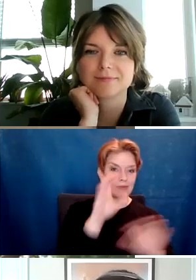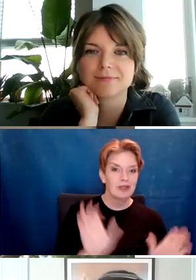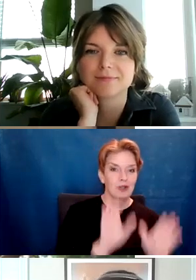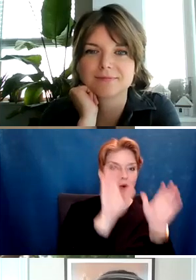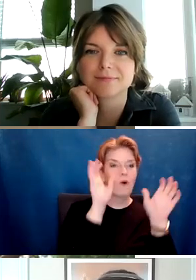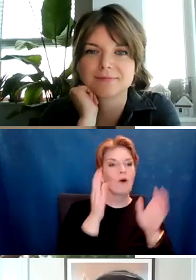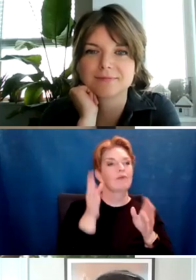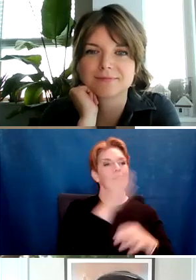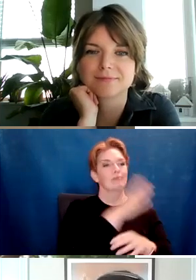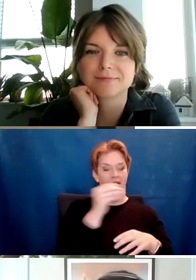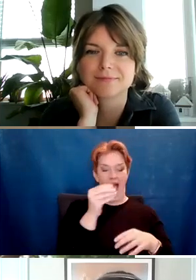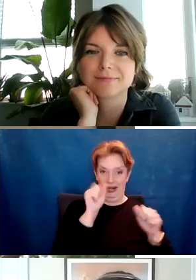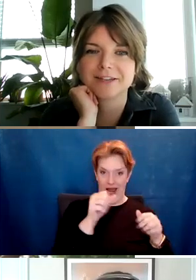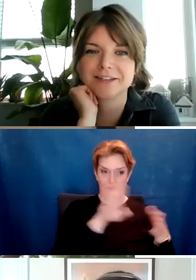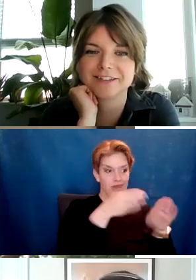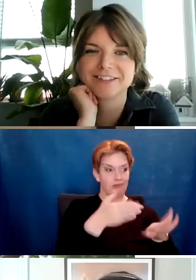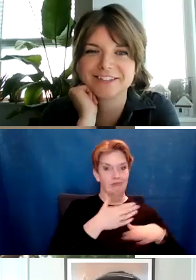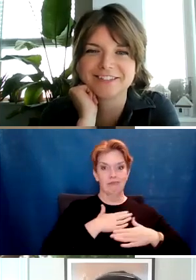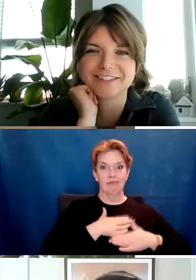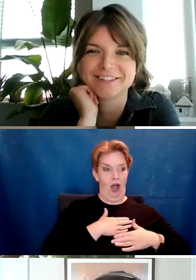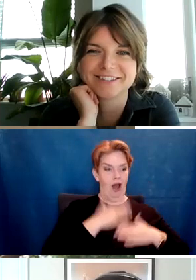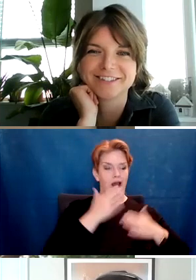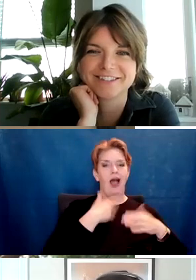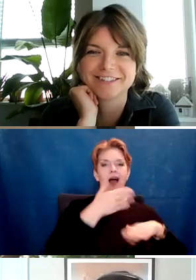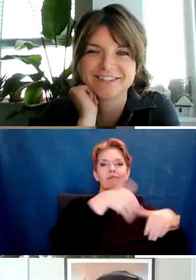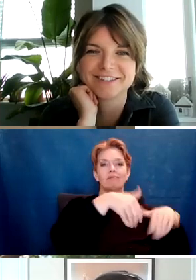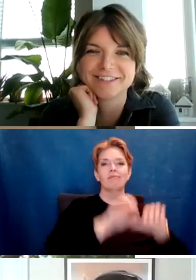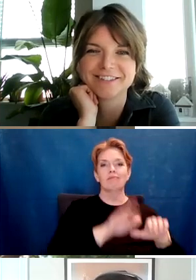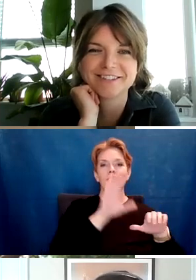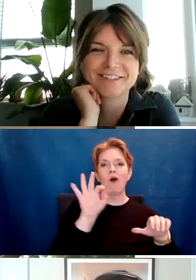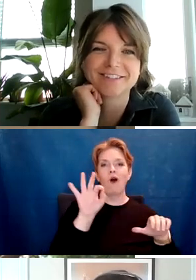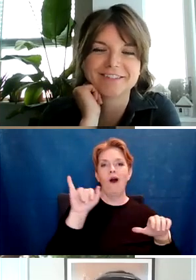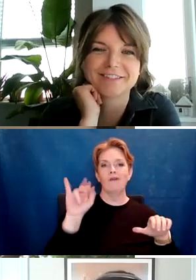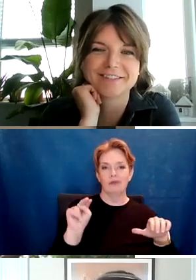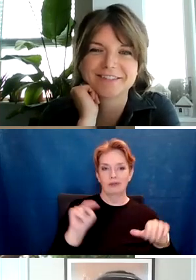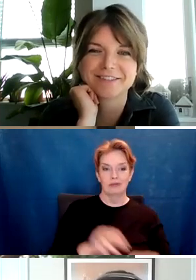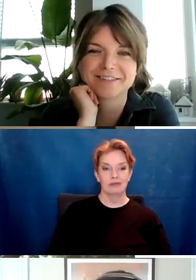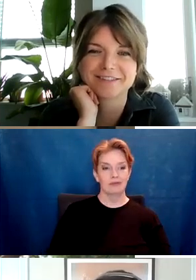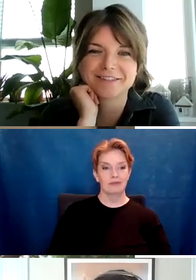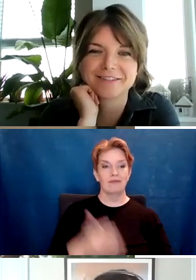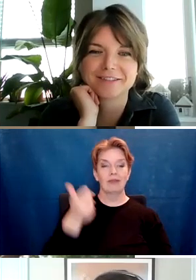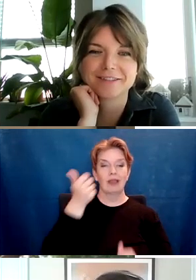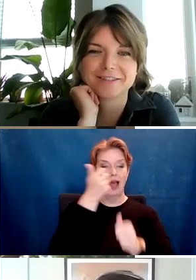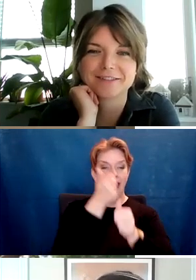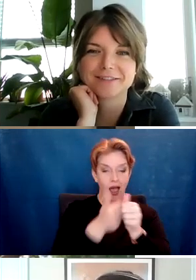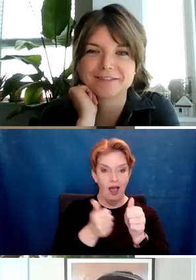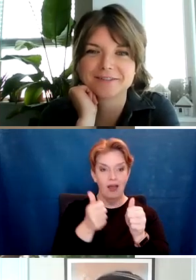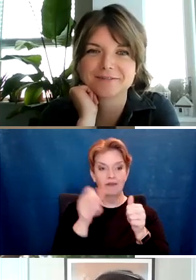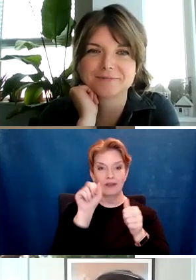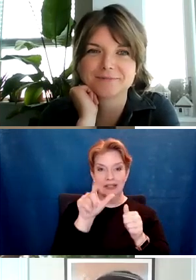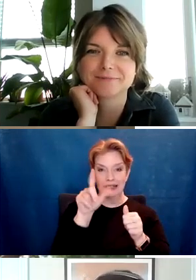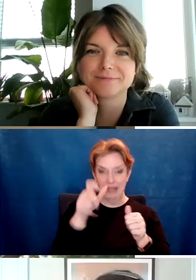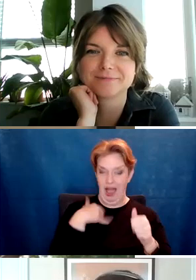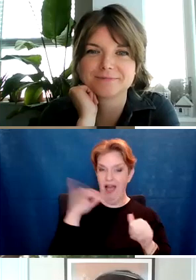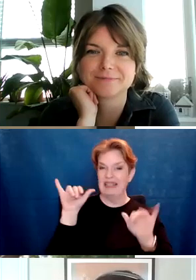even coffins. Every sale is run up on the store's first hand-cranked cash register that has been in use